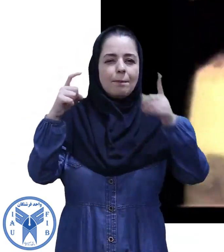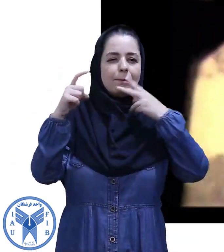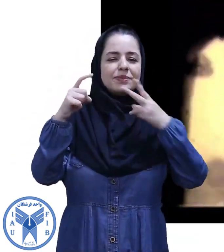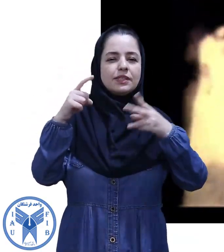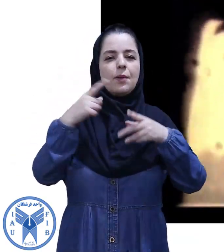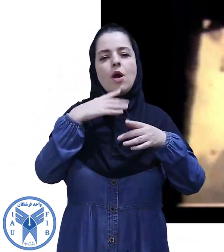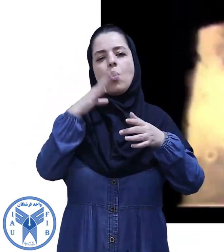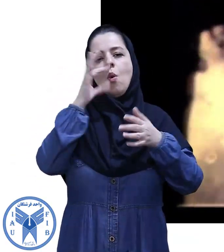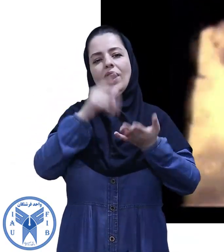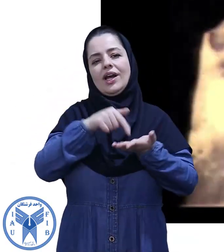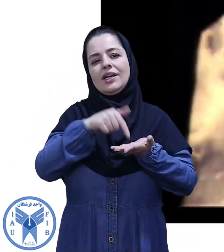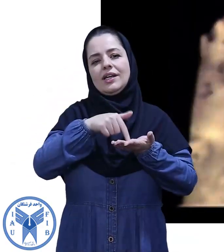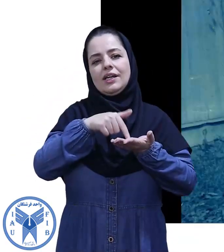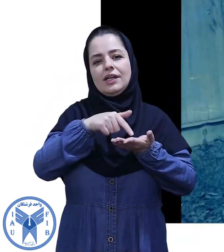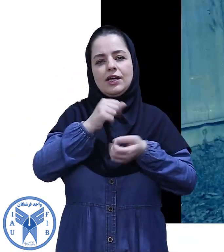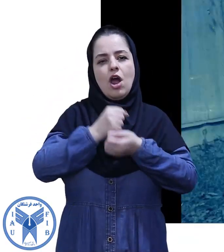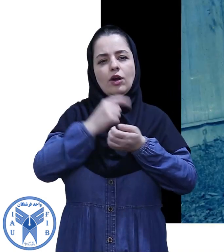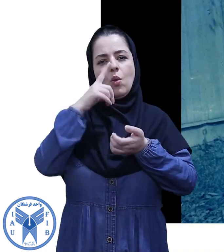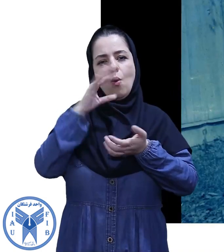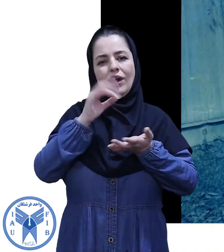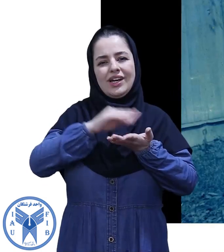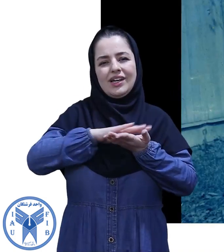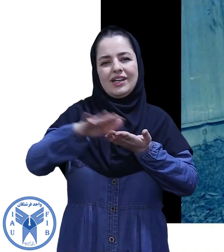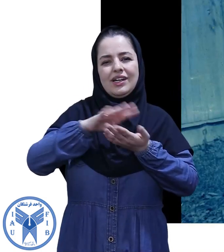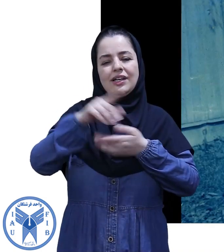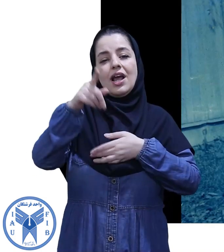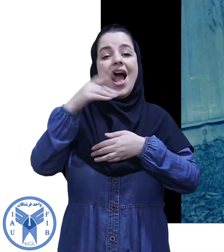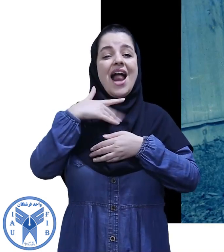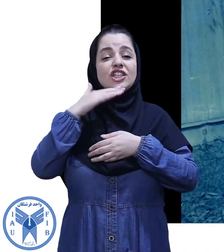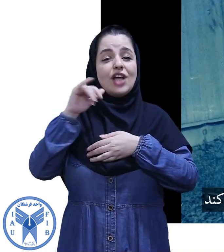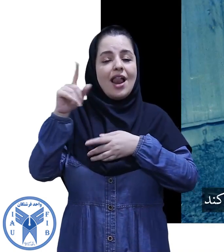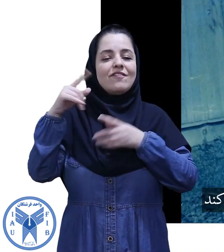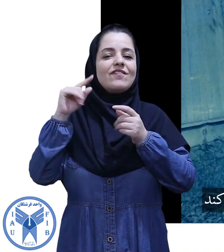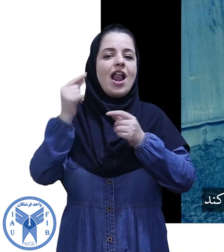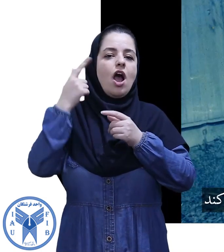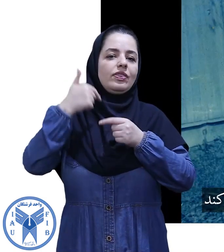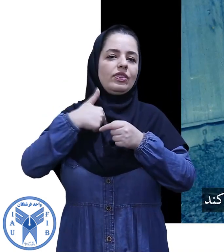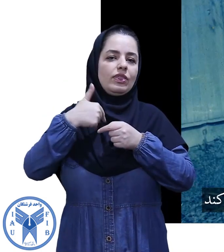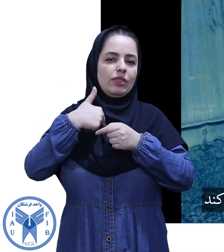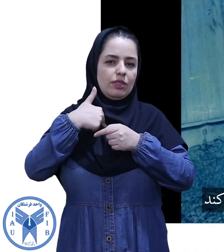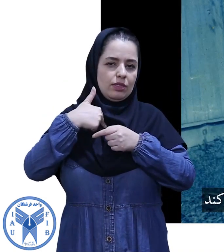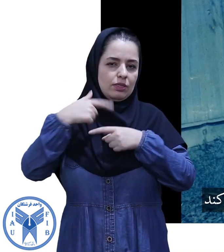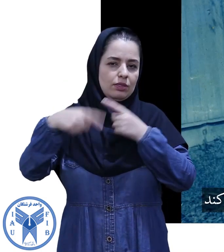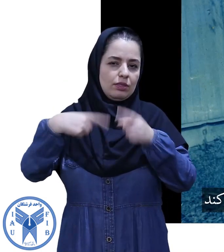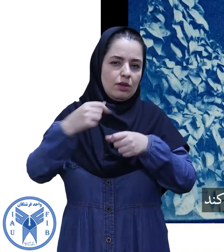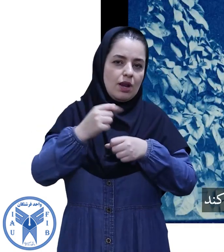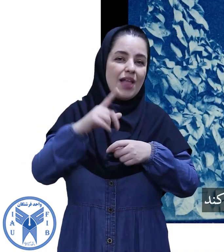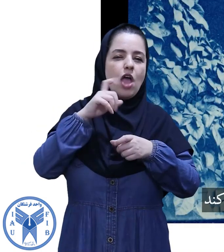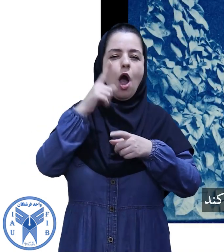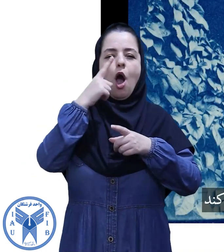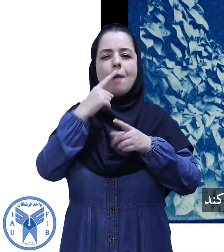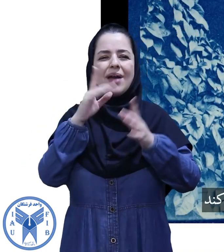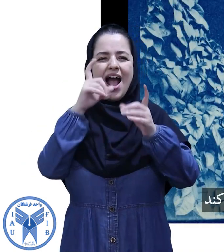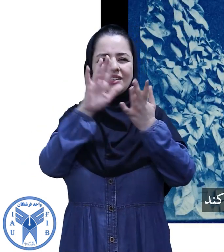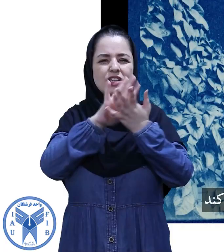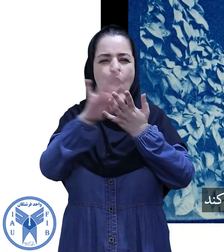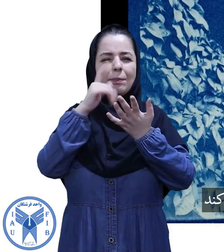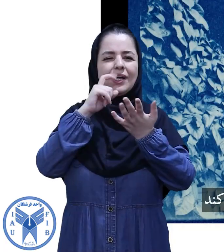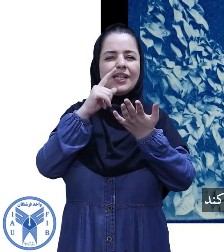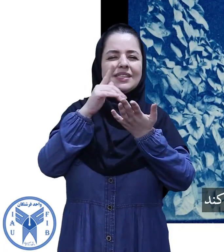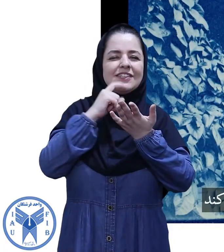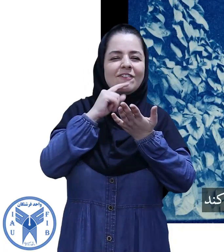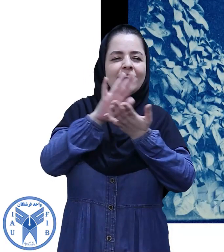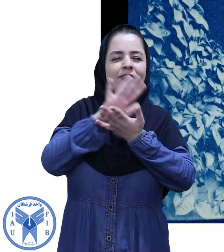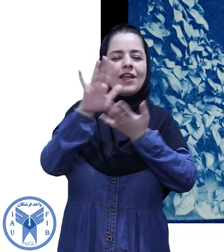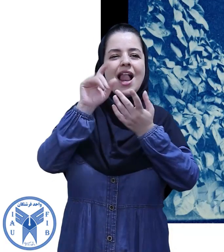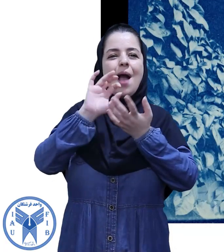century are silver-based. Herschel comes up with a process that produces a permanent blue and white image based on the